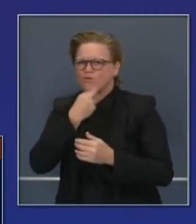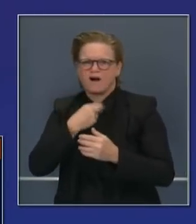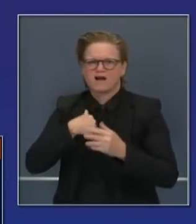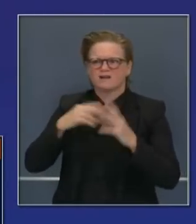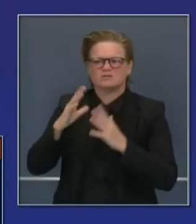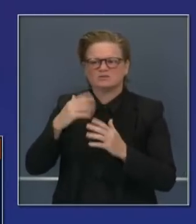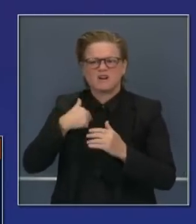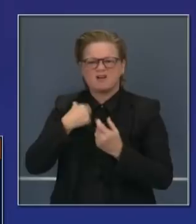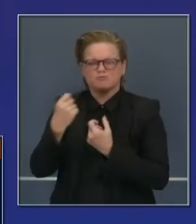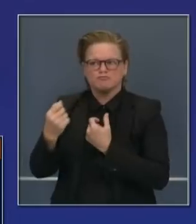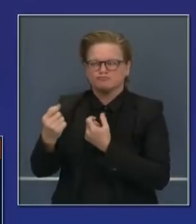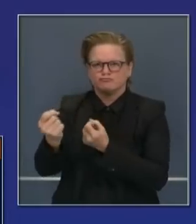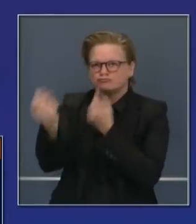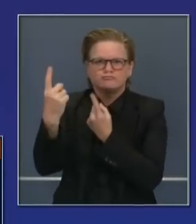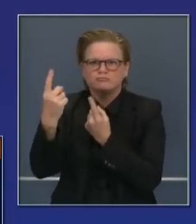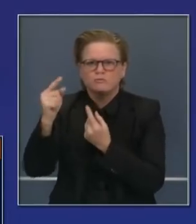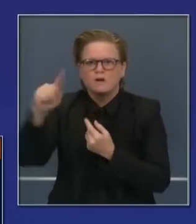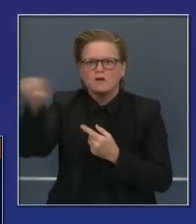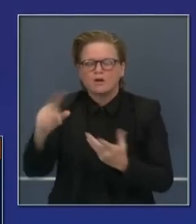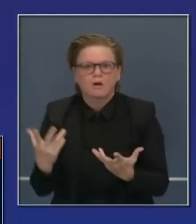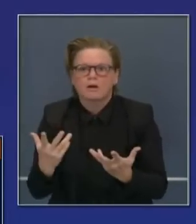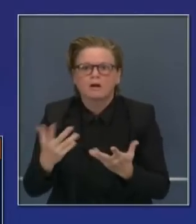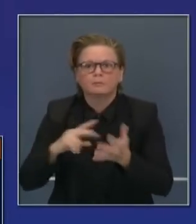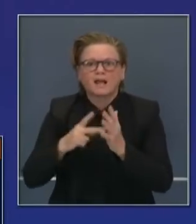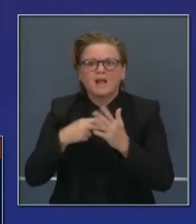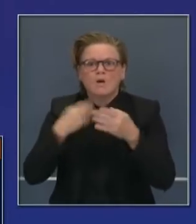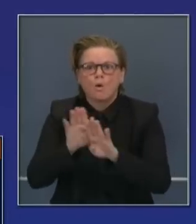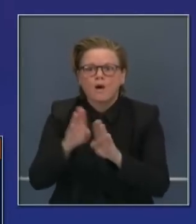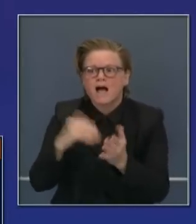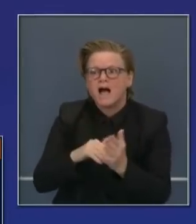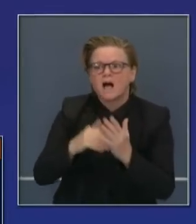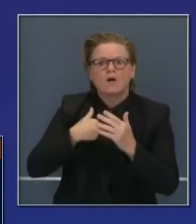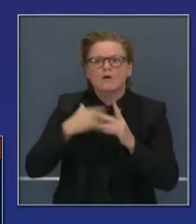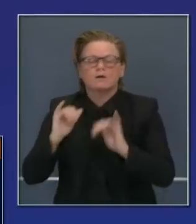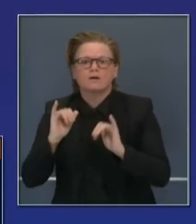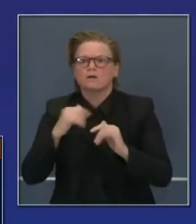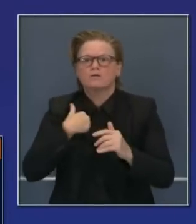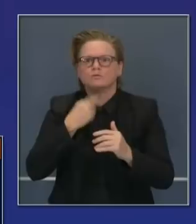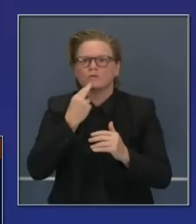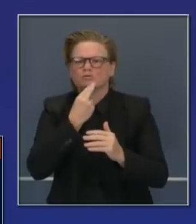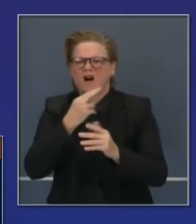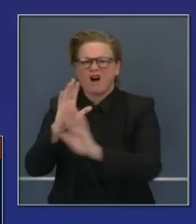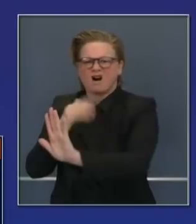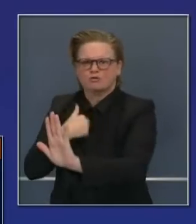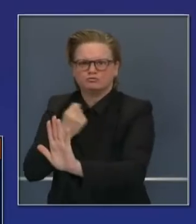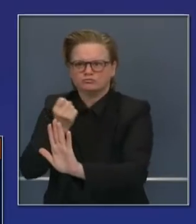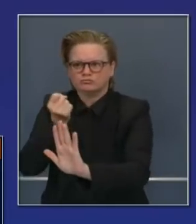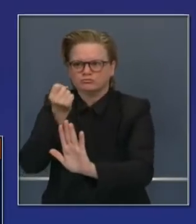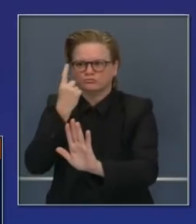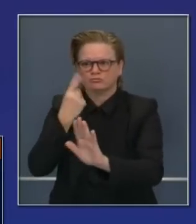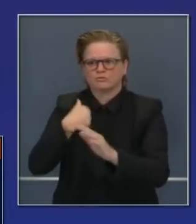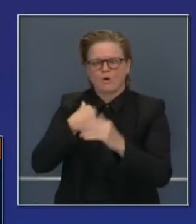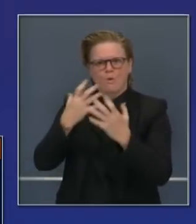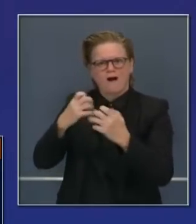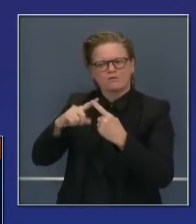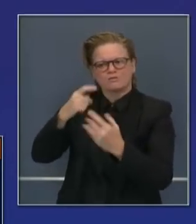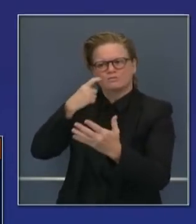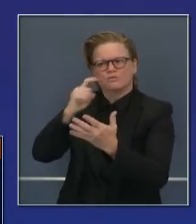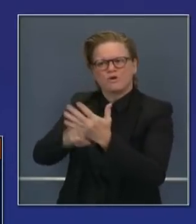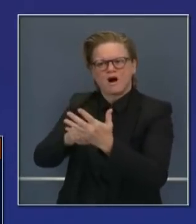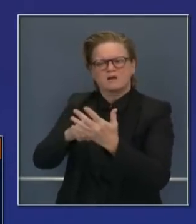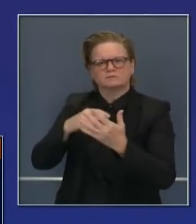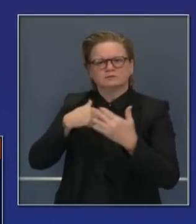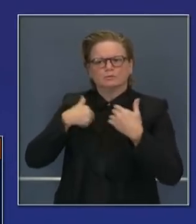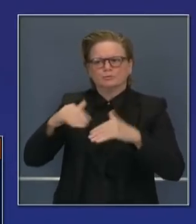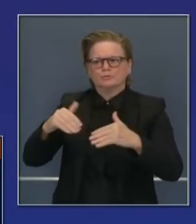stress and the struggles our restaurants have had. And I want to just acknowledge the incredible leadership of Jot, his board of directors,